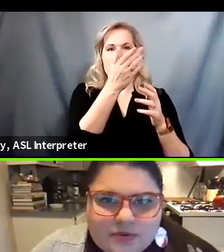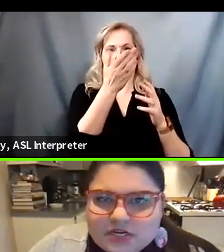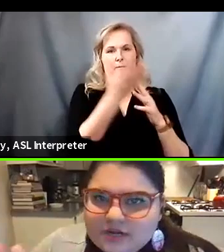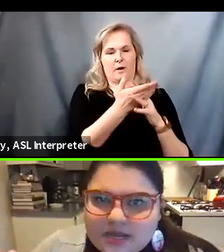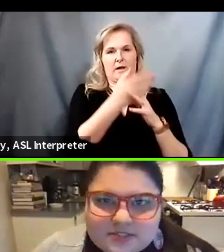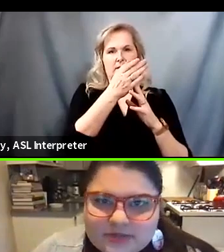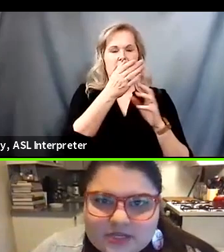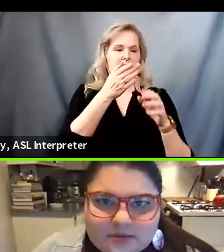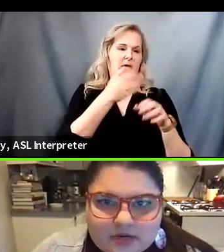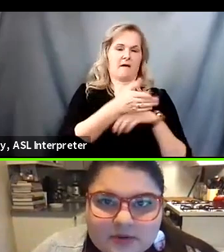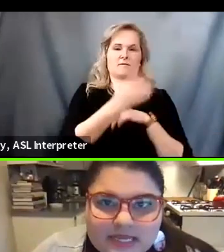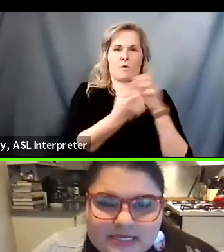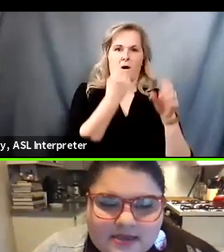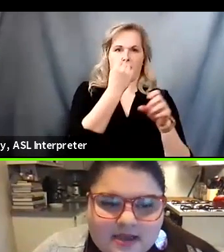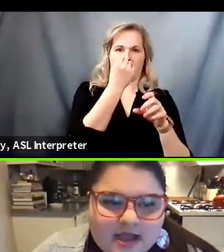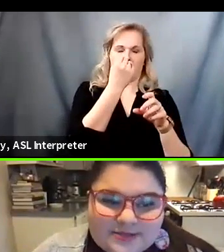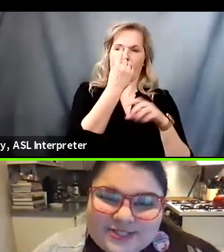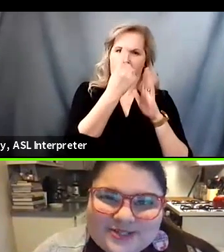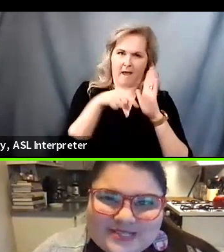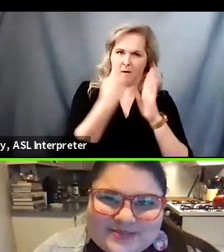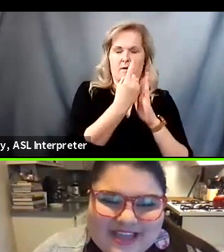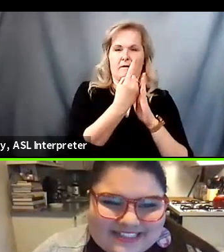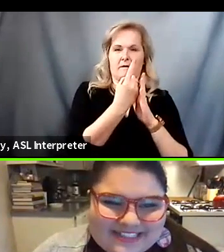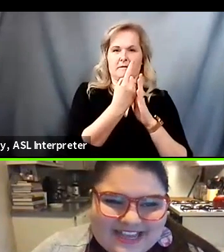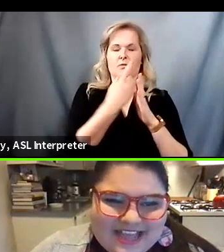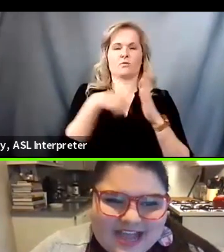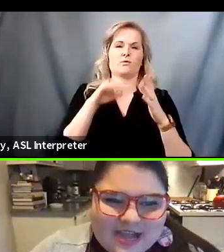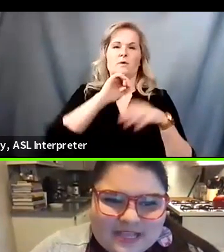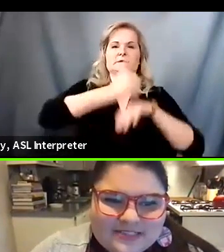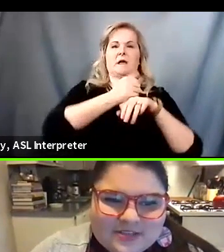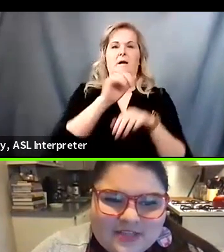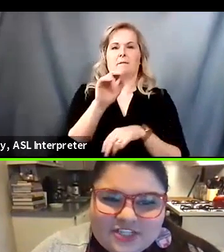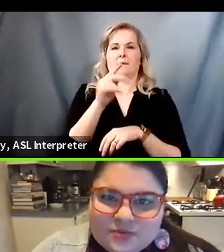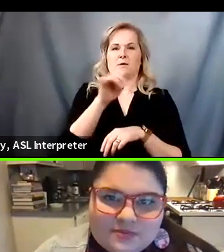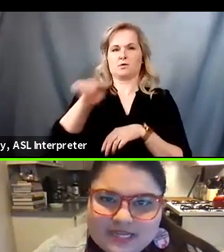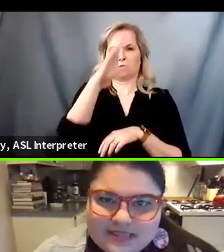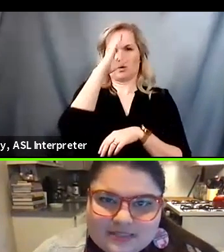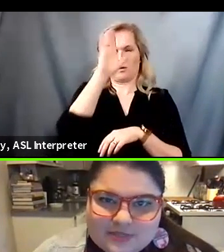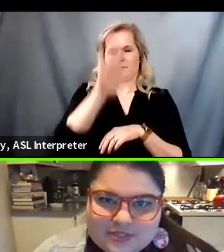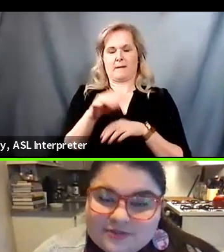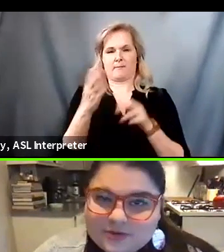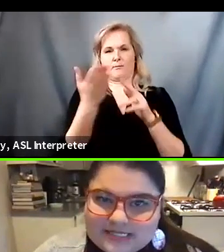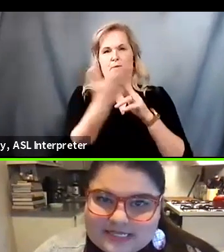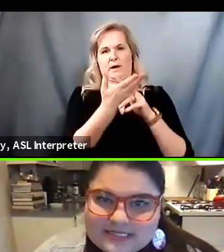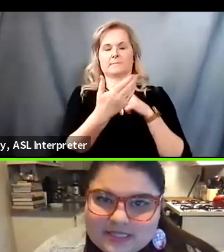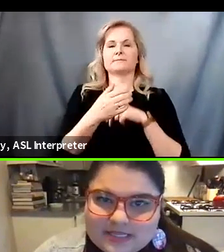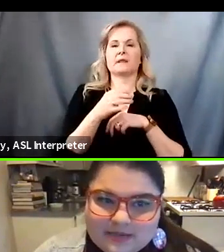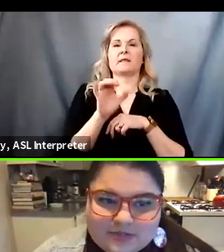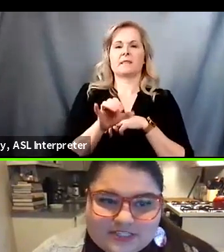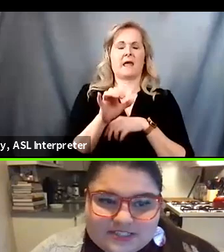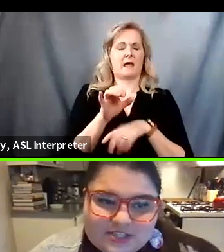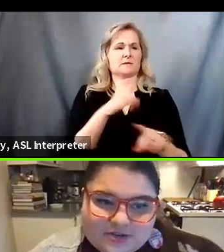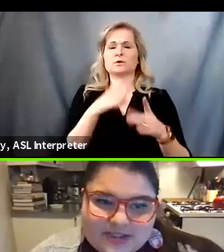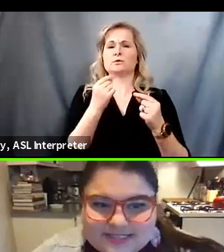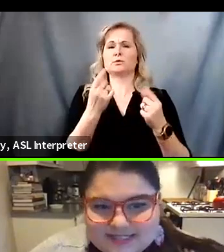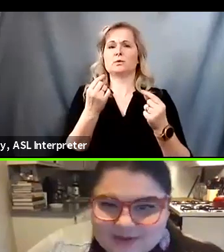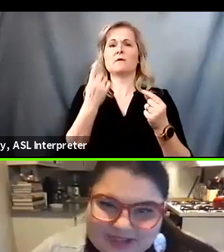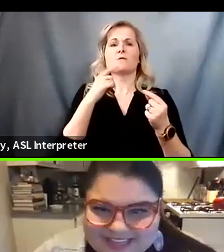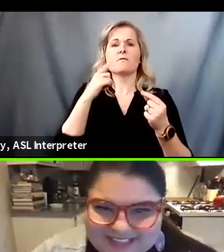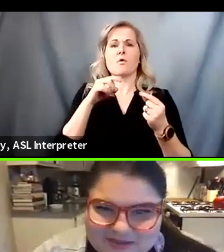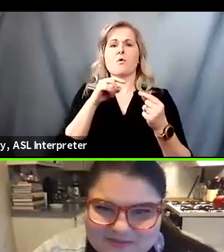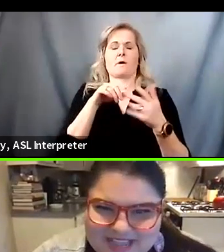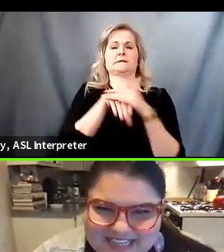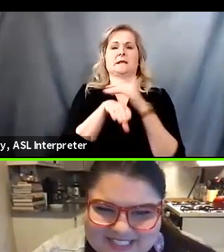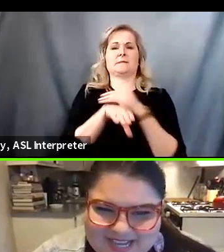So we'll put a note up so we know we're on a break, so you know what to expect. And so that's just one of the many things we do for accessibility, which is such a great